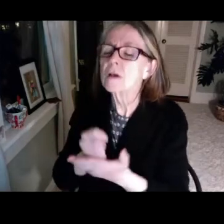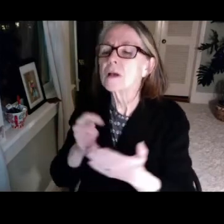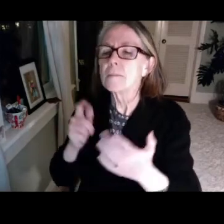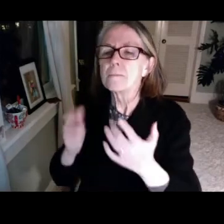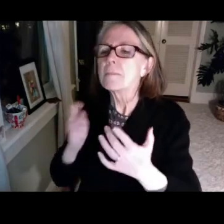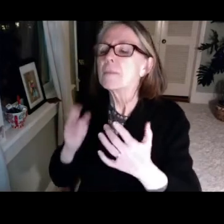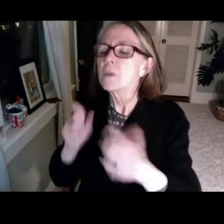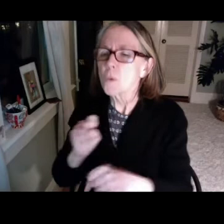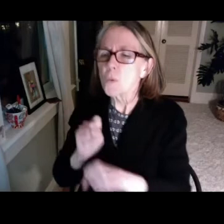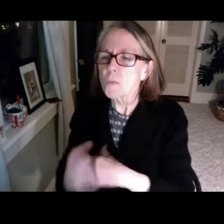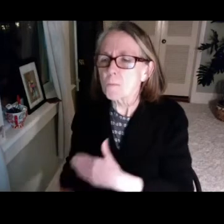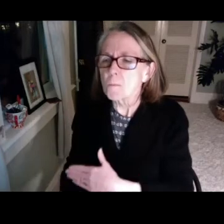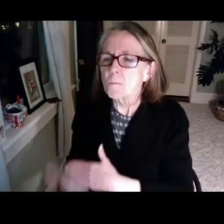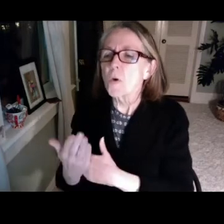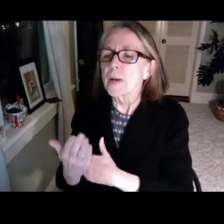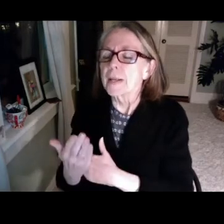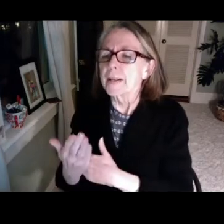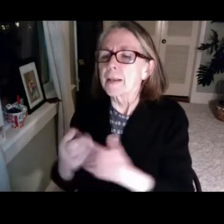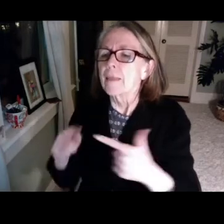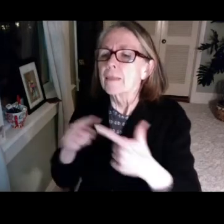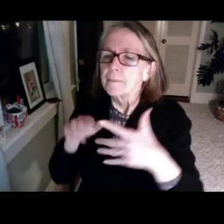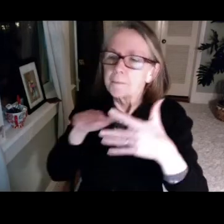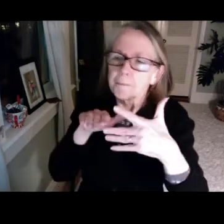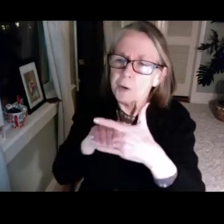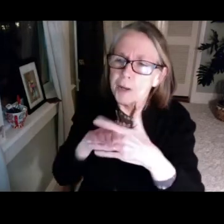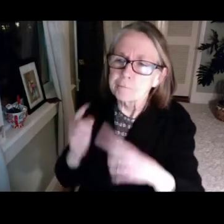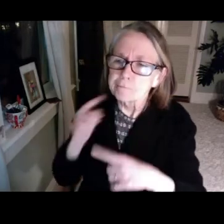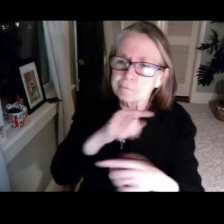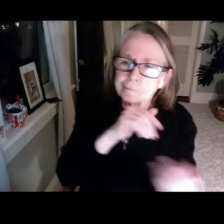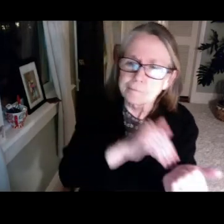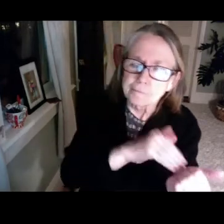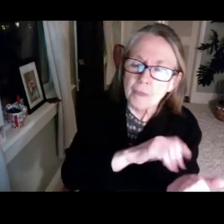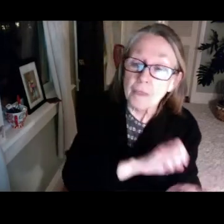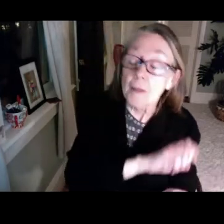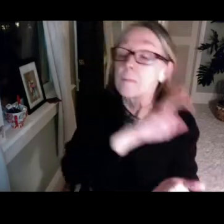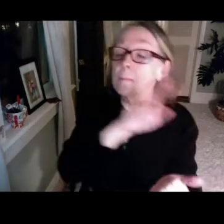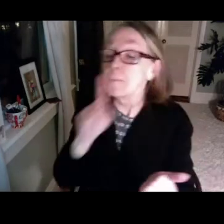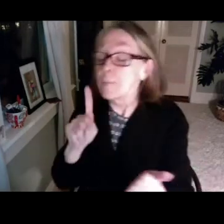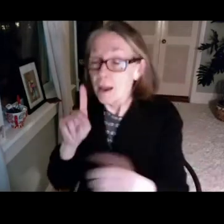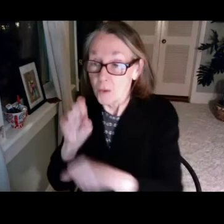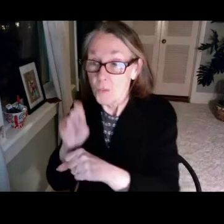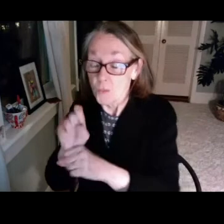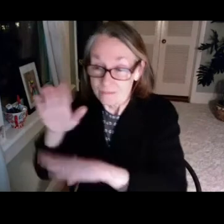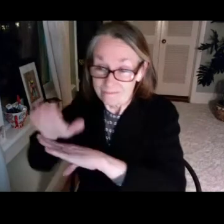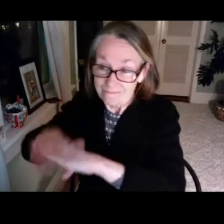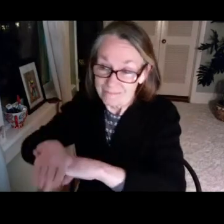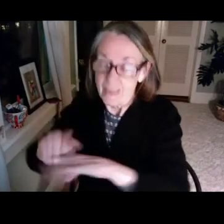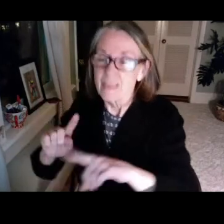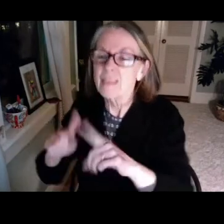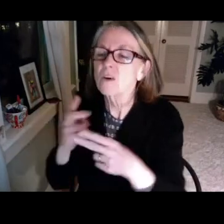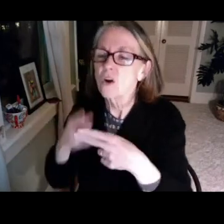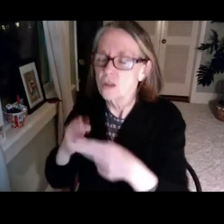day because of their disability. So that could be another type of